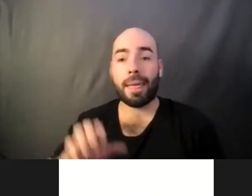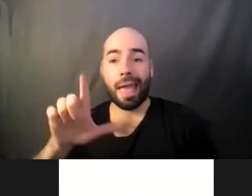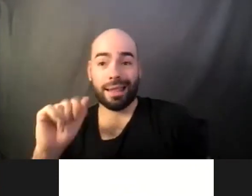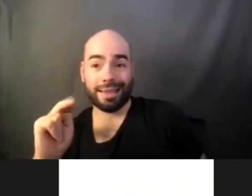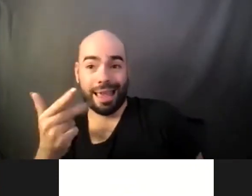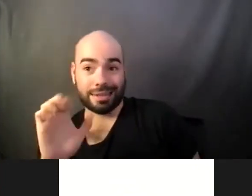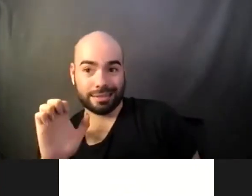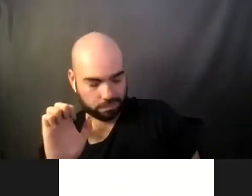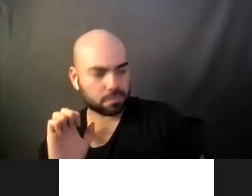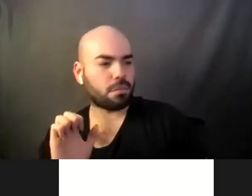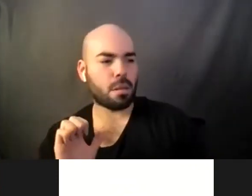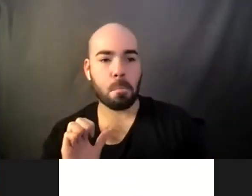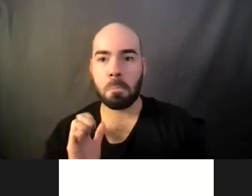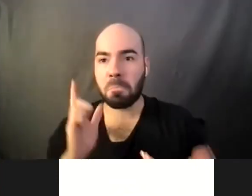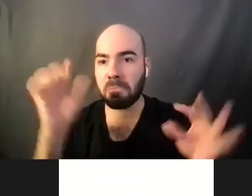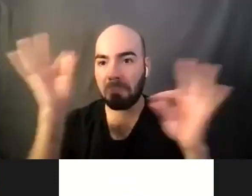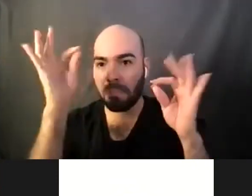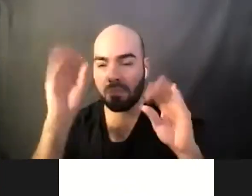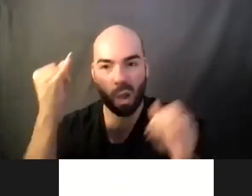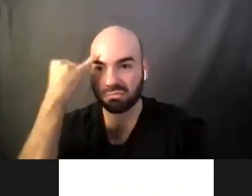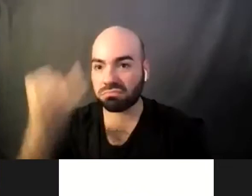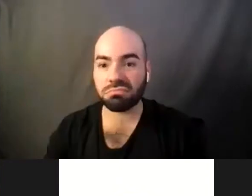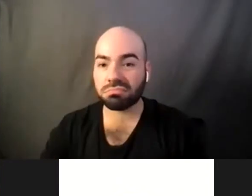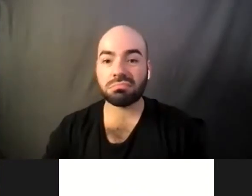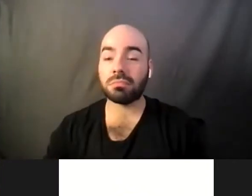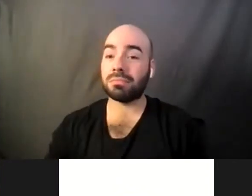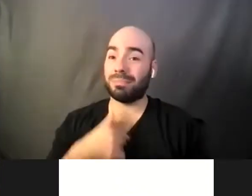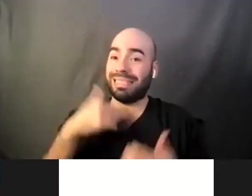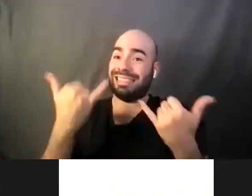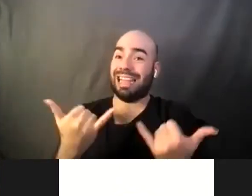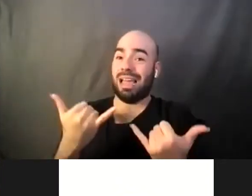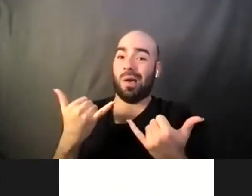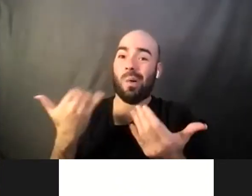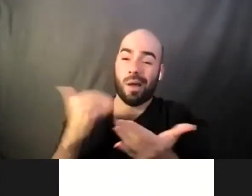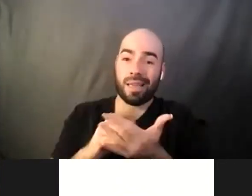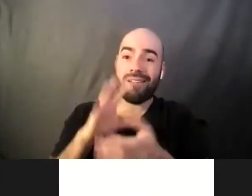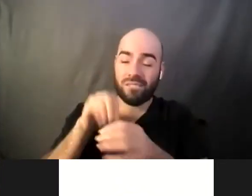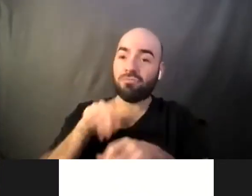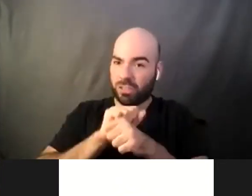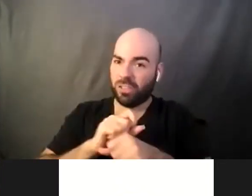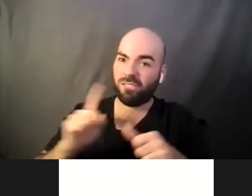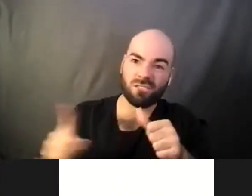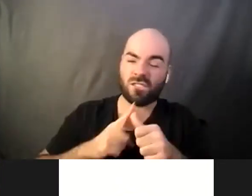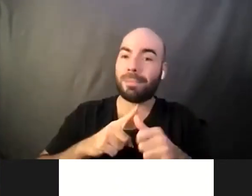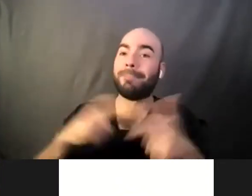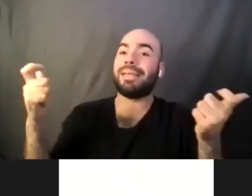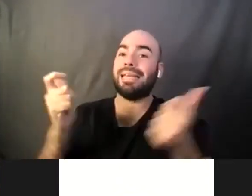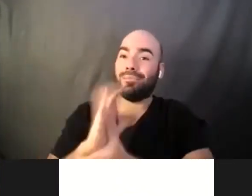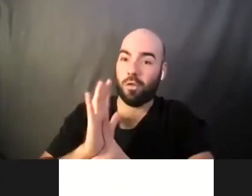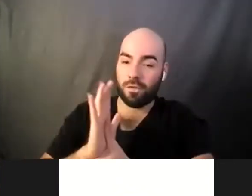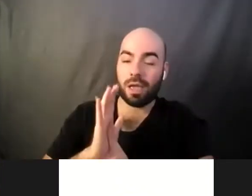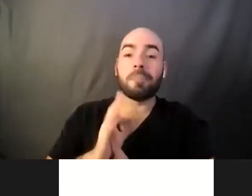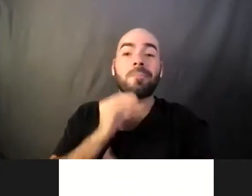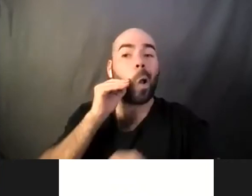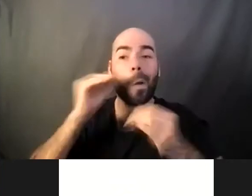am literally, you know, I'm in the middle of making my first feature film. It's about a homeless kid who joins the Marine